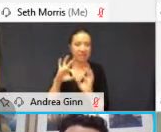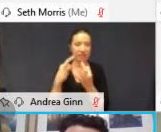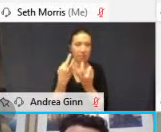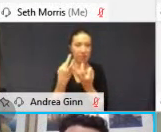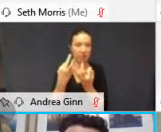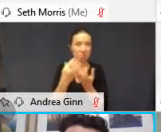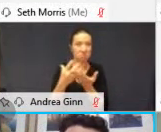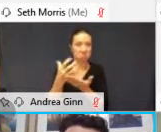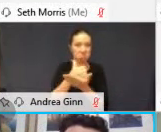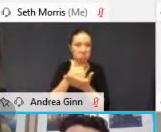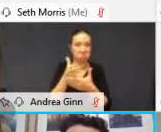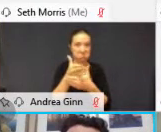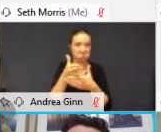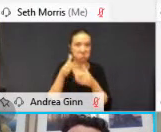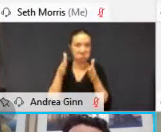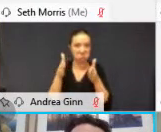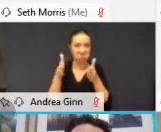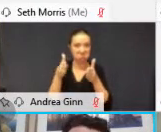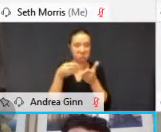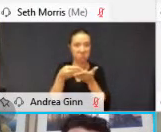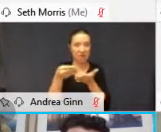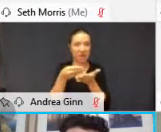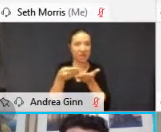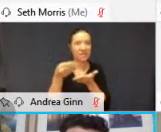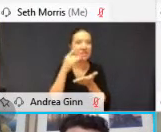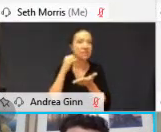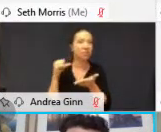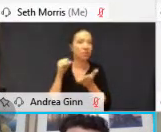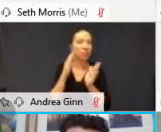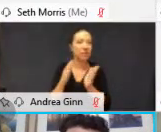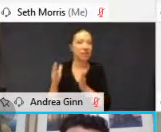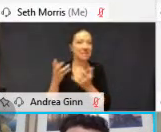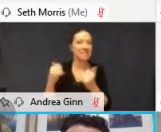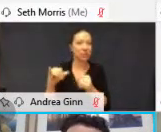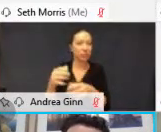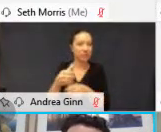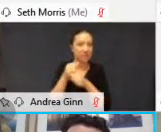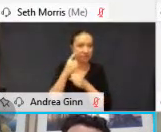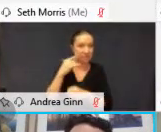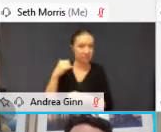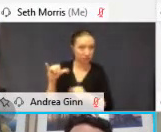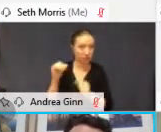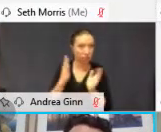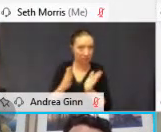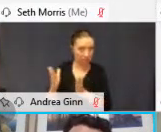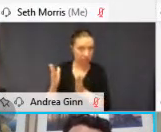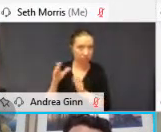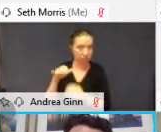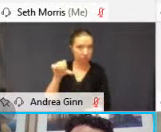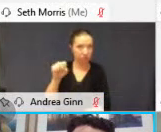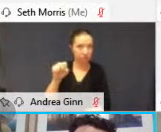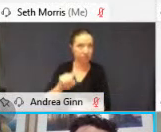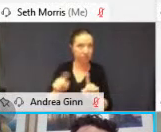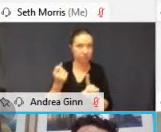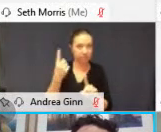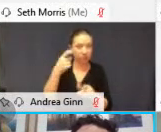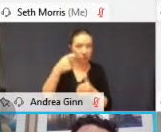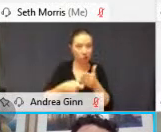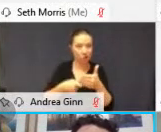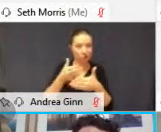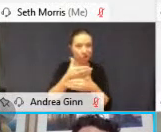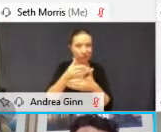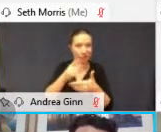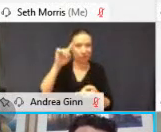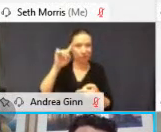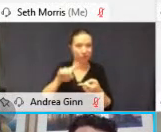range buying a silver plan is still getting a silver plan, but the cost sharing reductions help